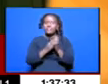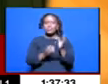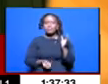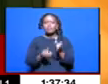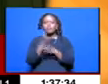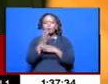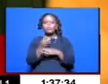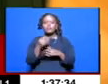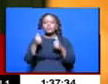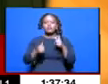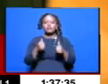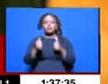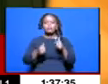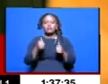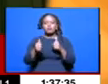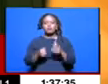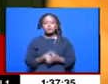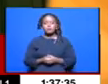the popular